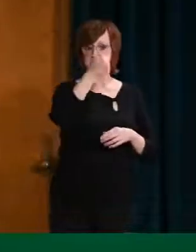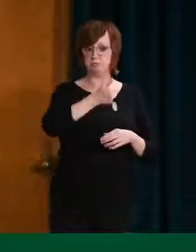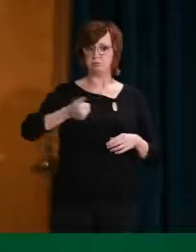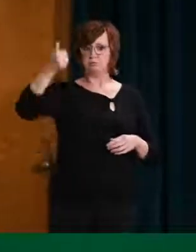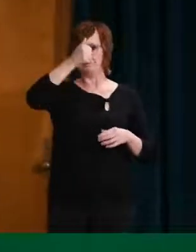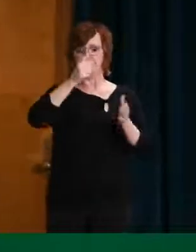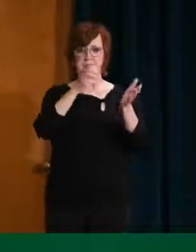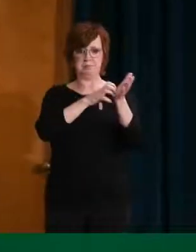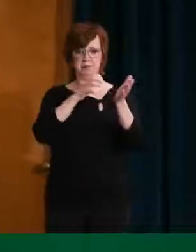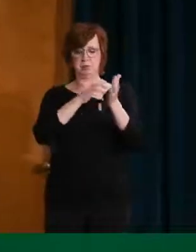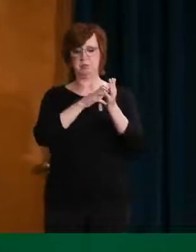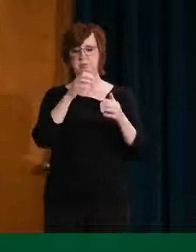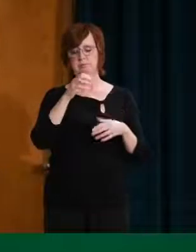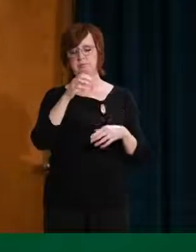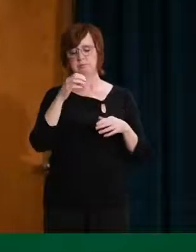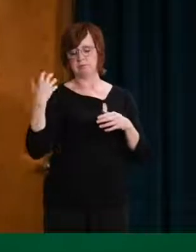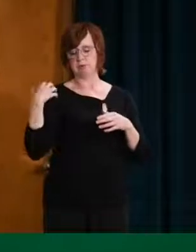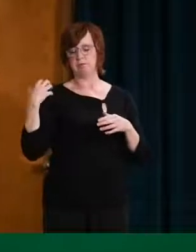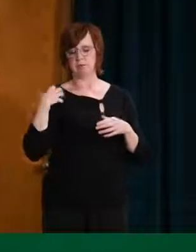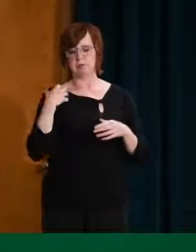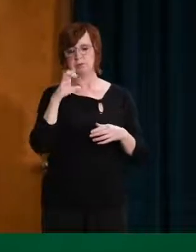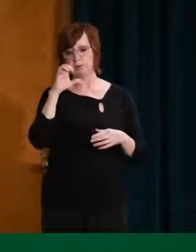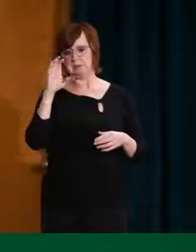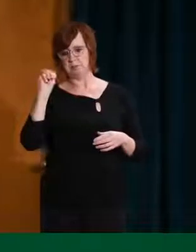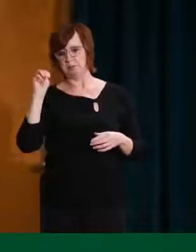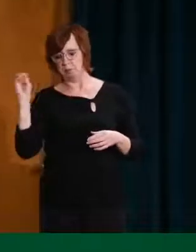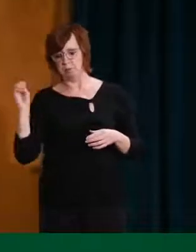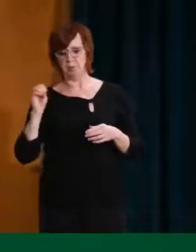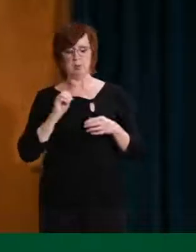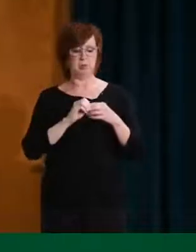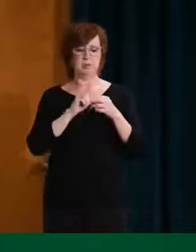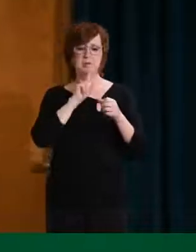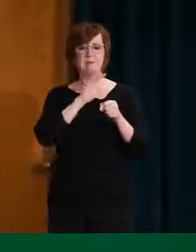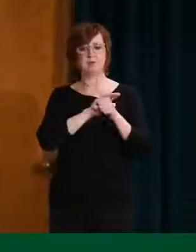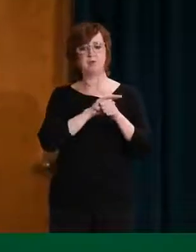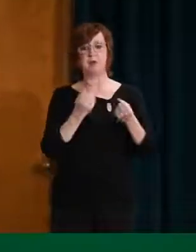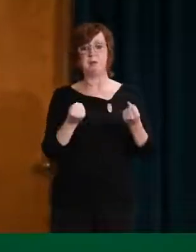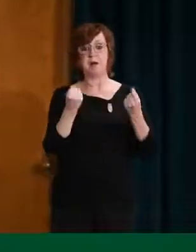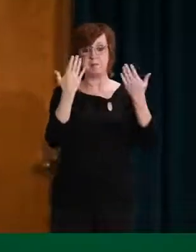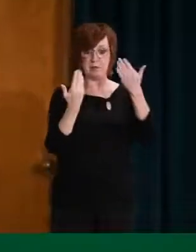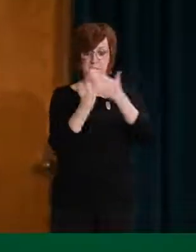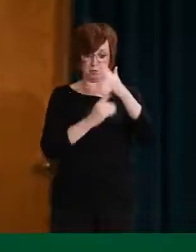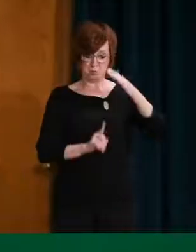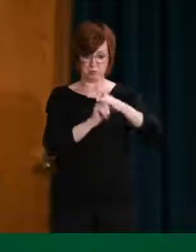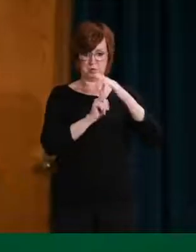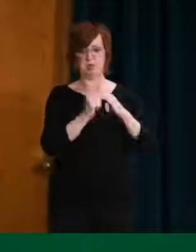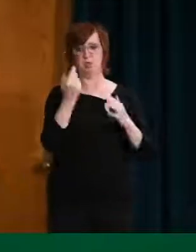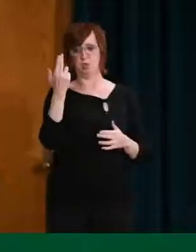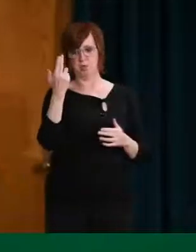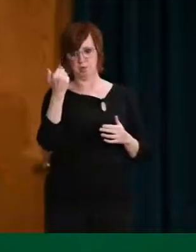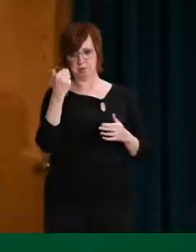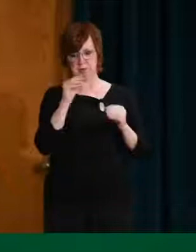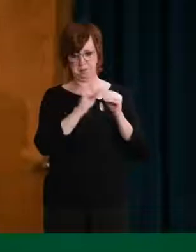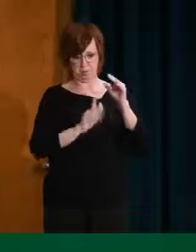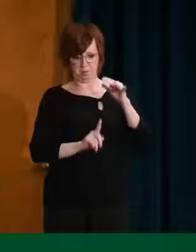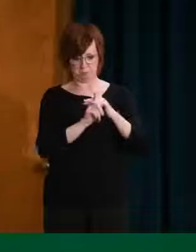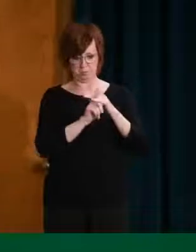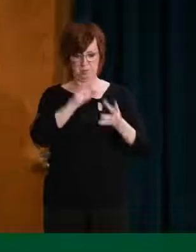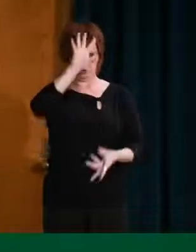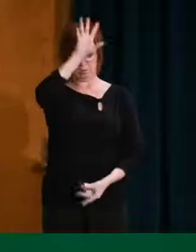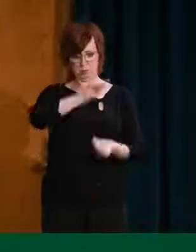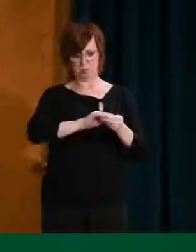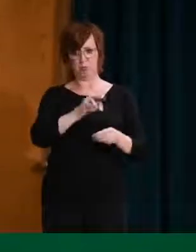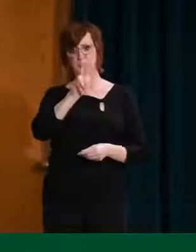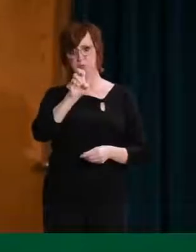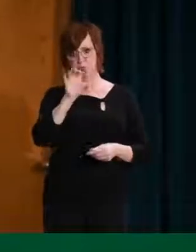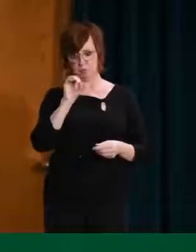13 new cases of COVID-19 in Saskatchewan, bringing our total number of cases to 206. Saskatchewan has